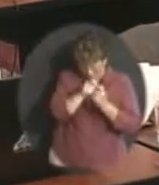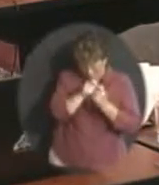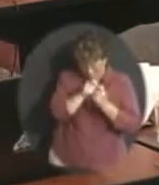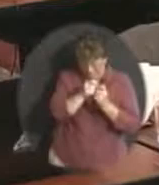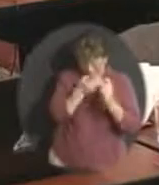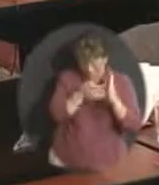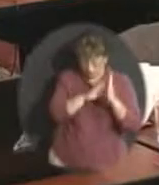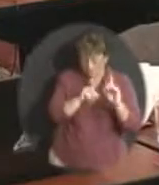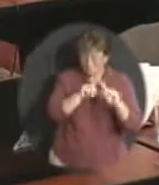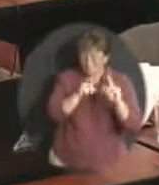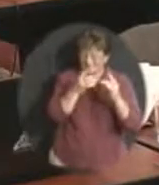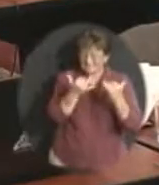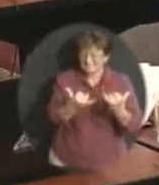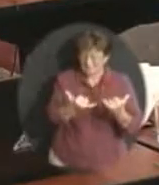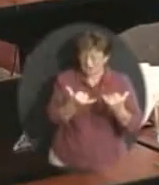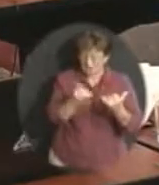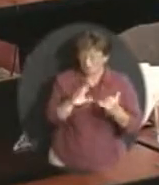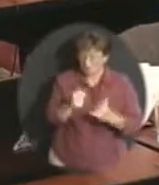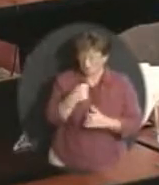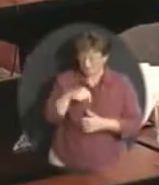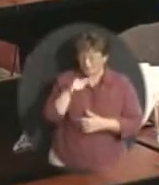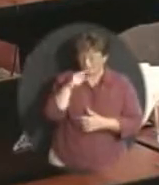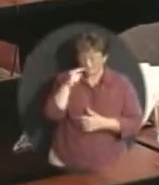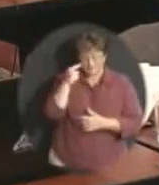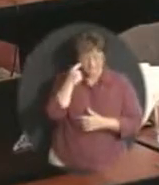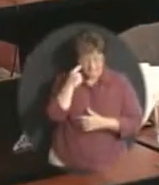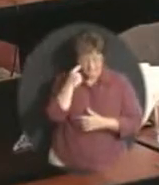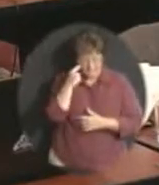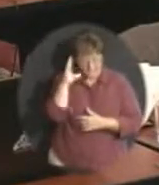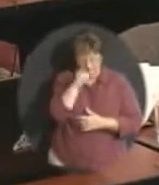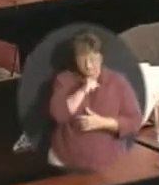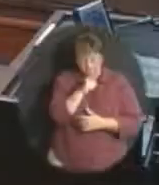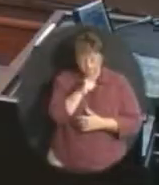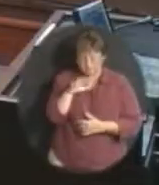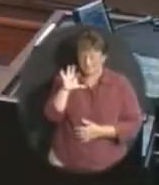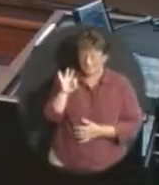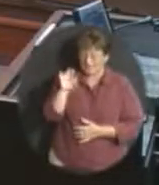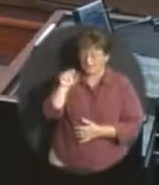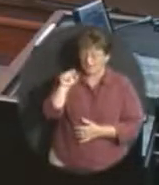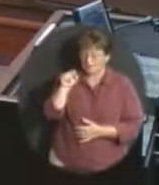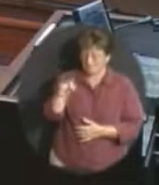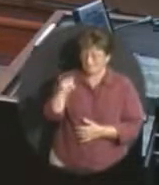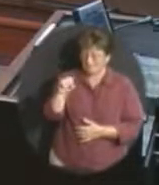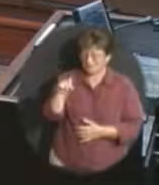Thank you. I have a question about 9.01.